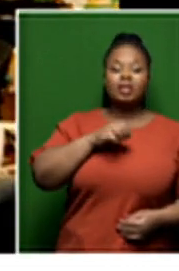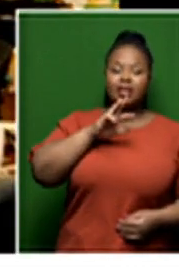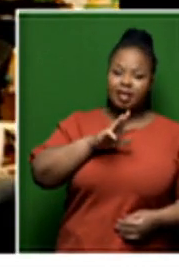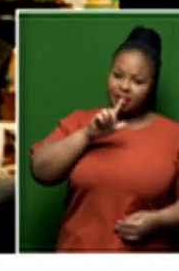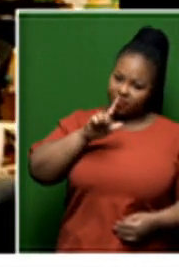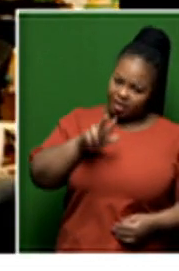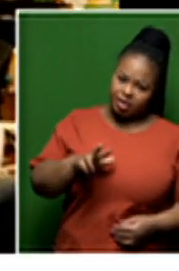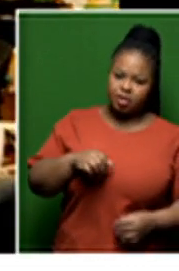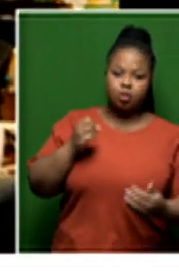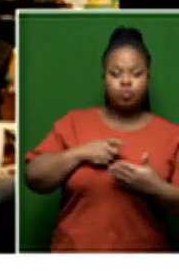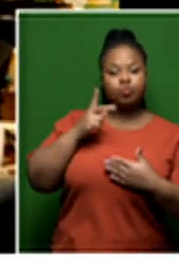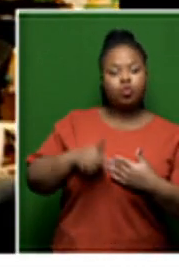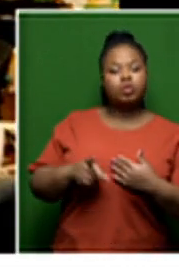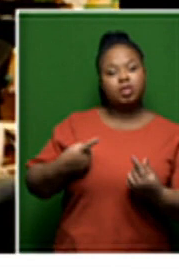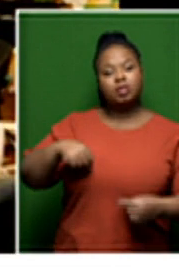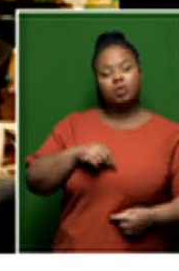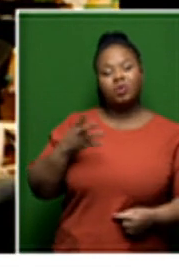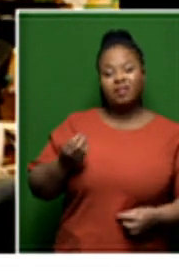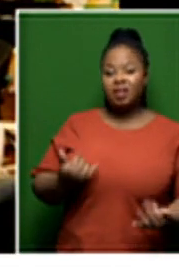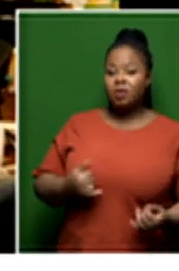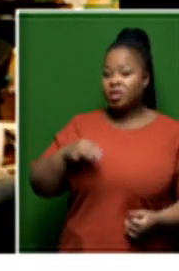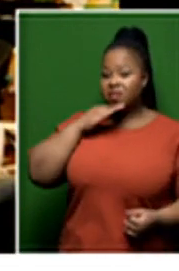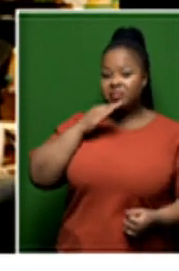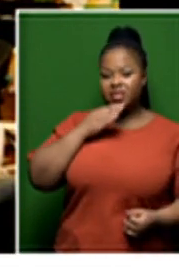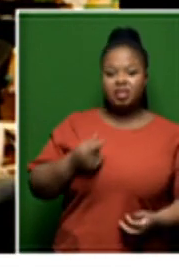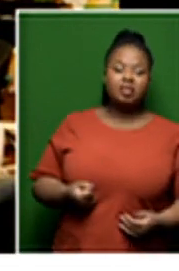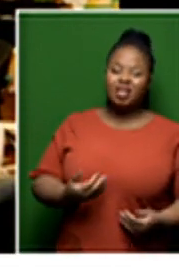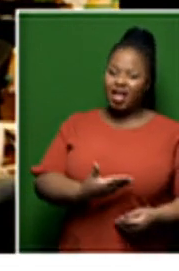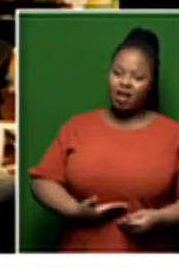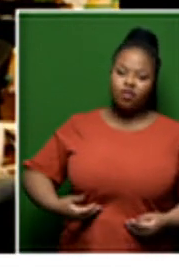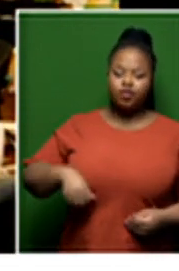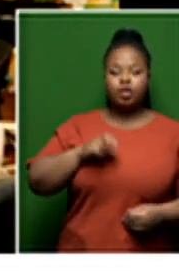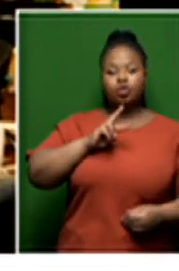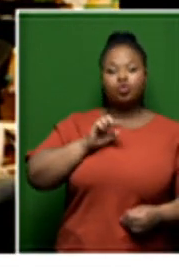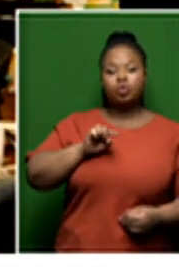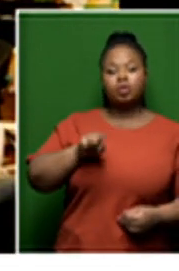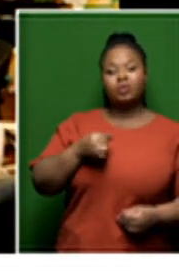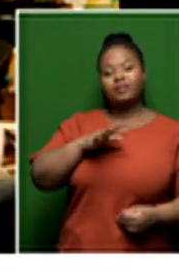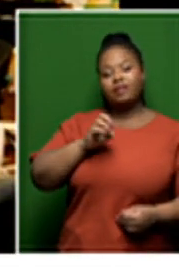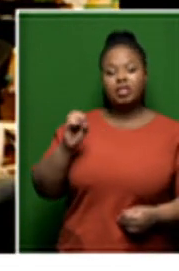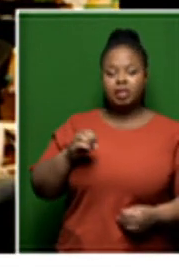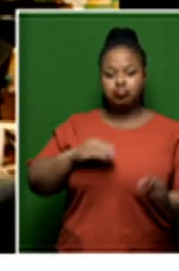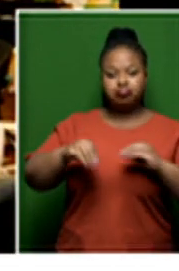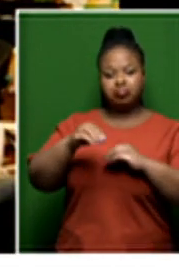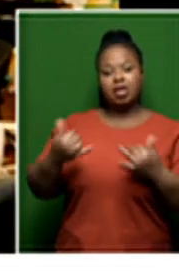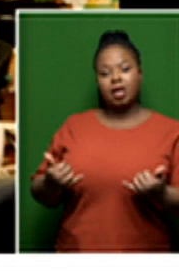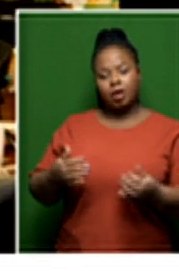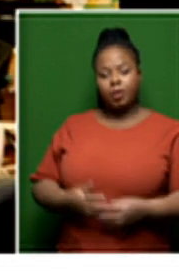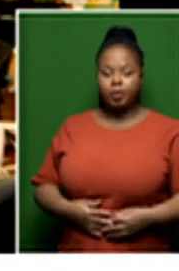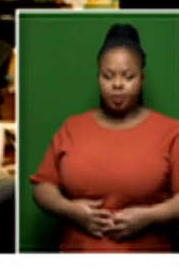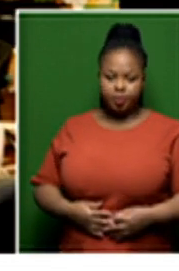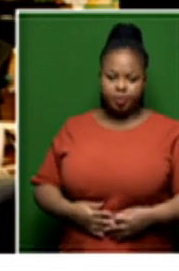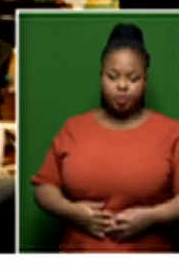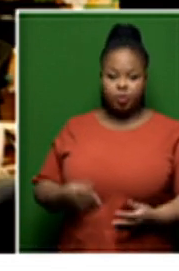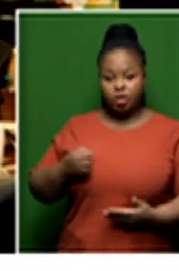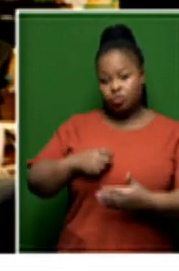1,978 projects that are currently underway, which means half of the 2.5 is currently being replaced. And we have